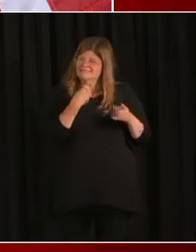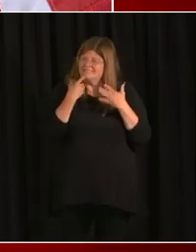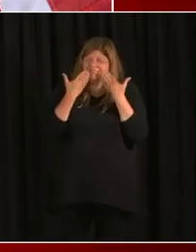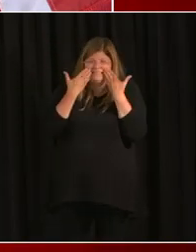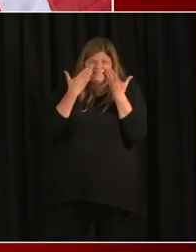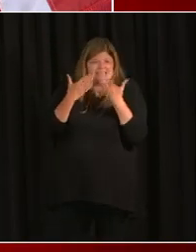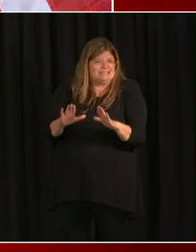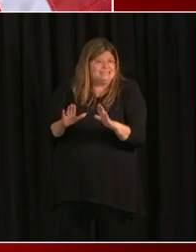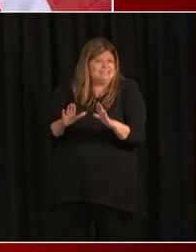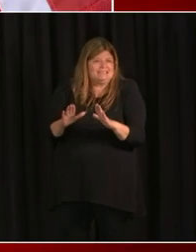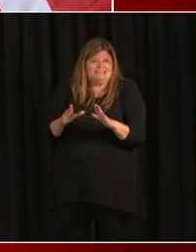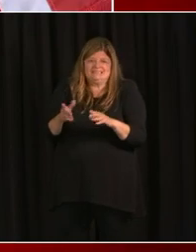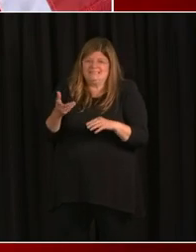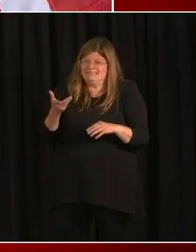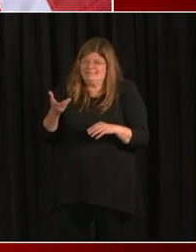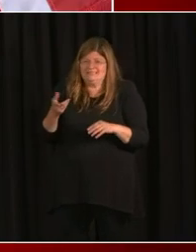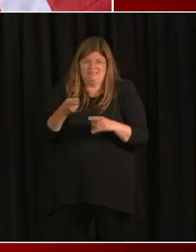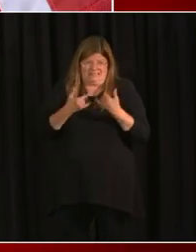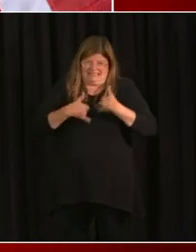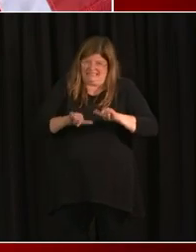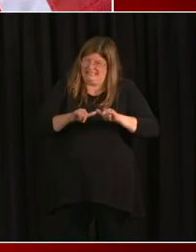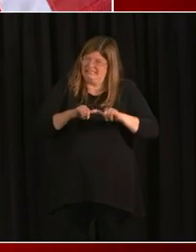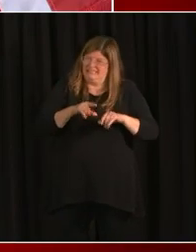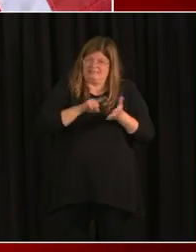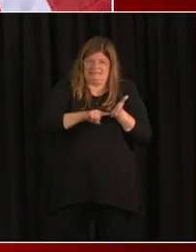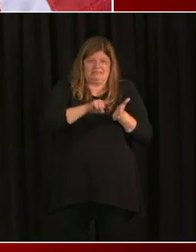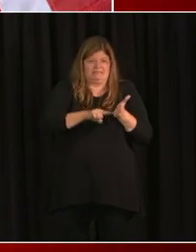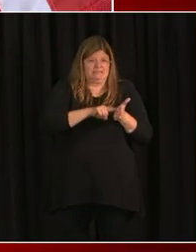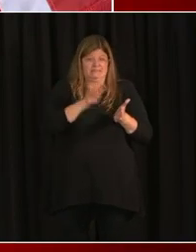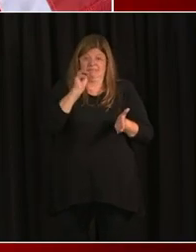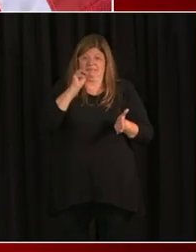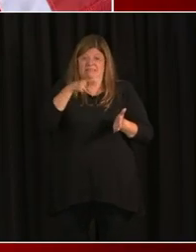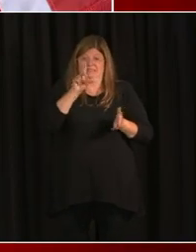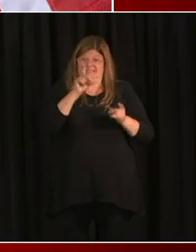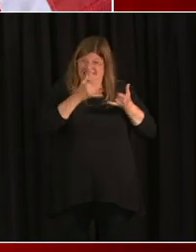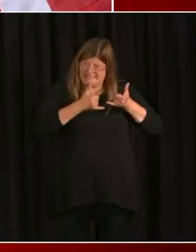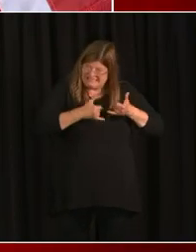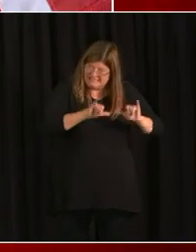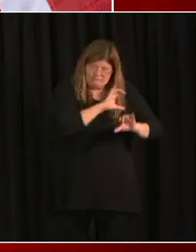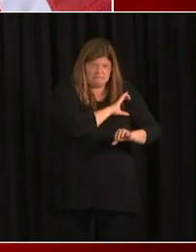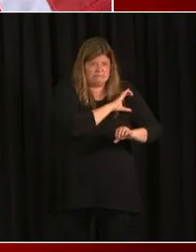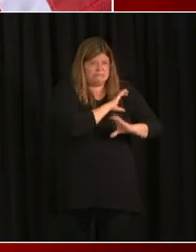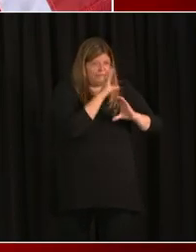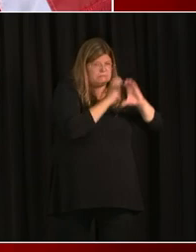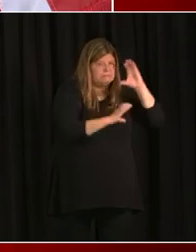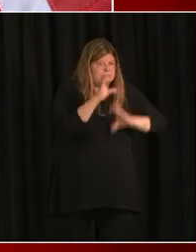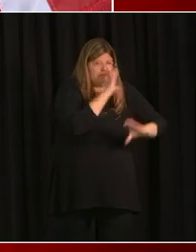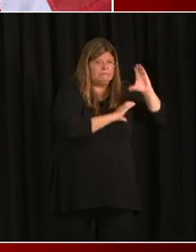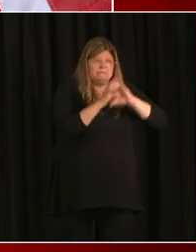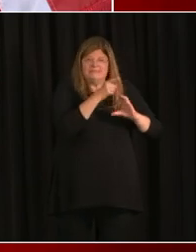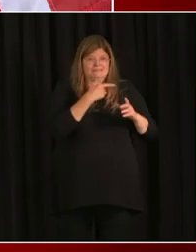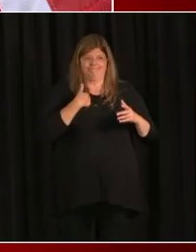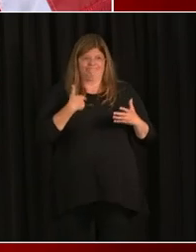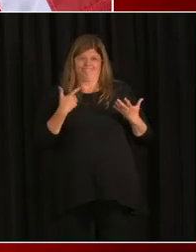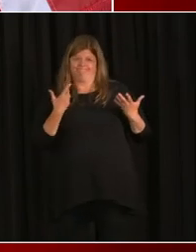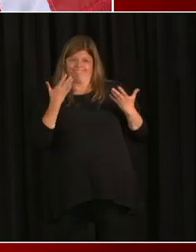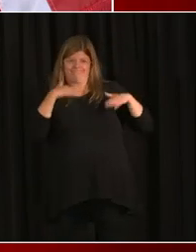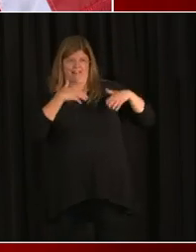that because I think that MPD is still working on the victims to know more about them.